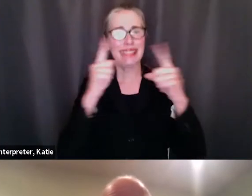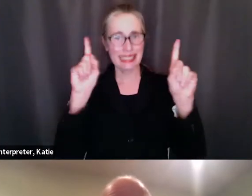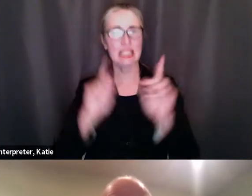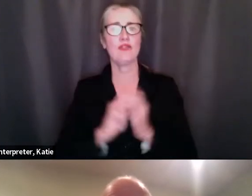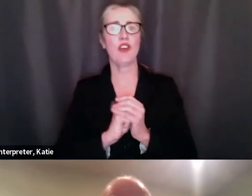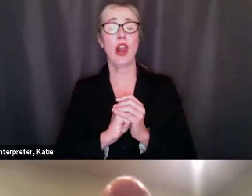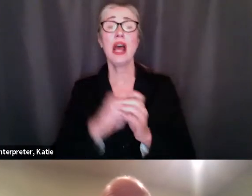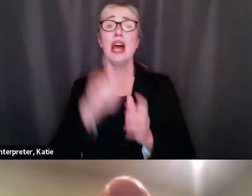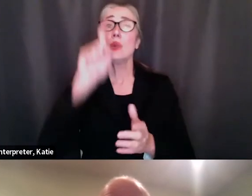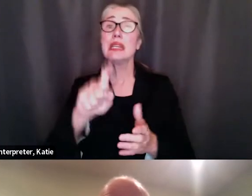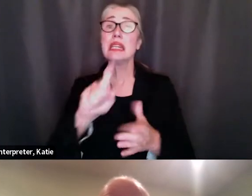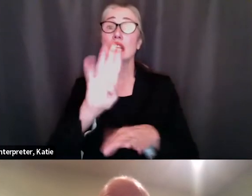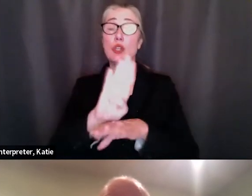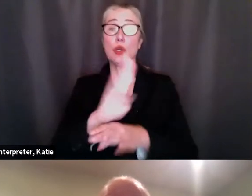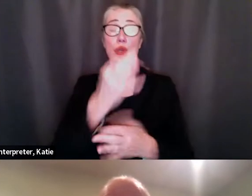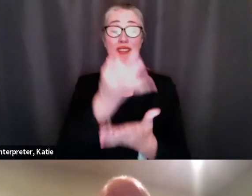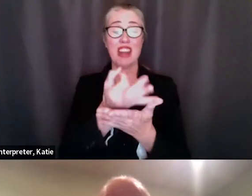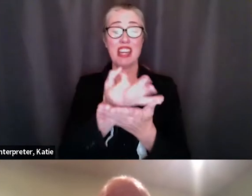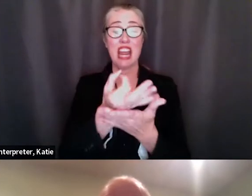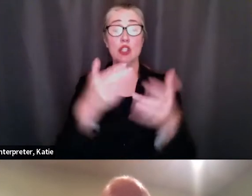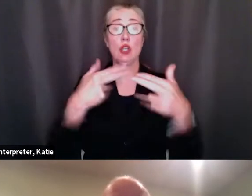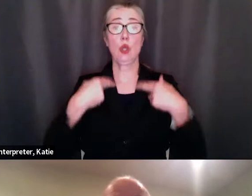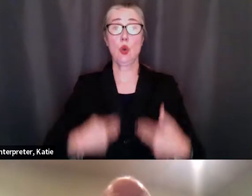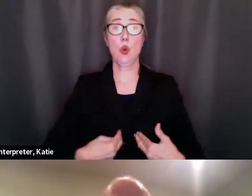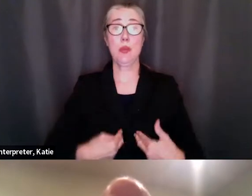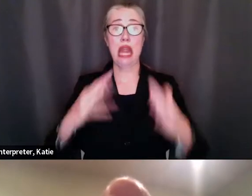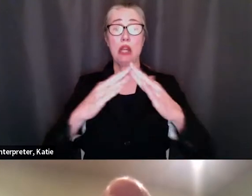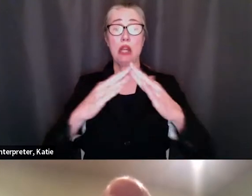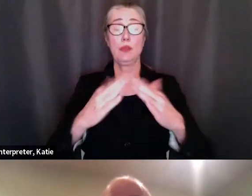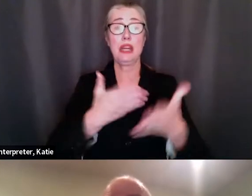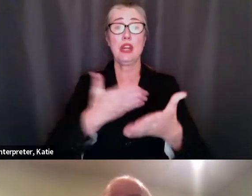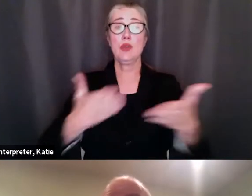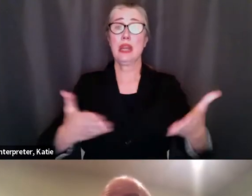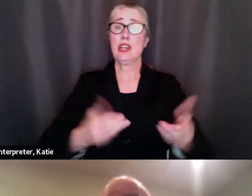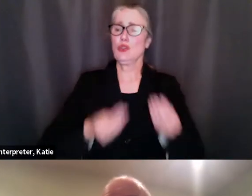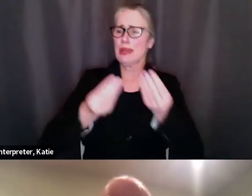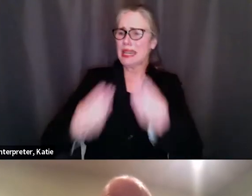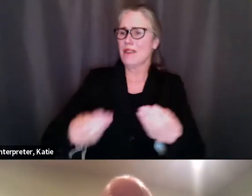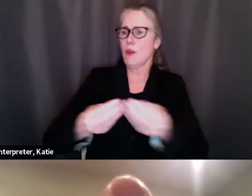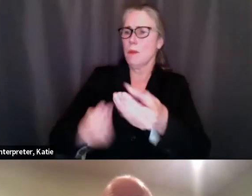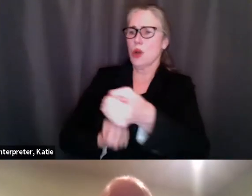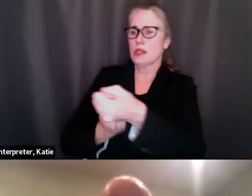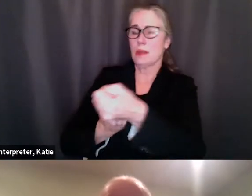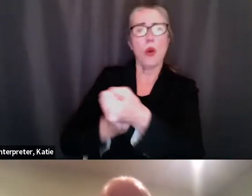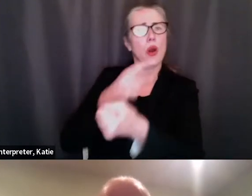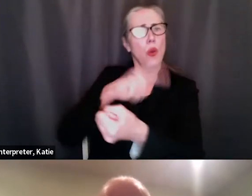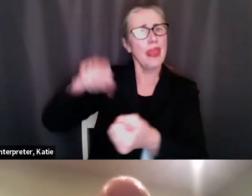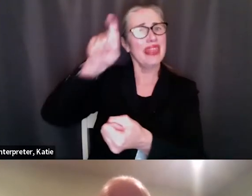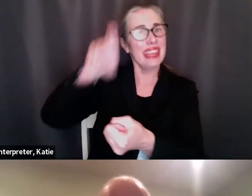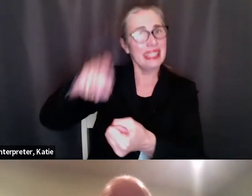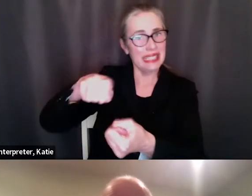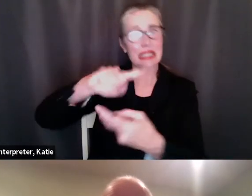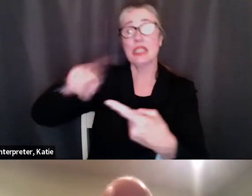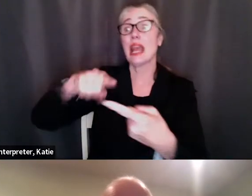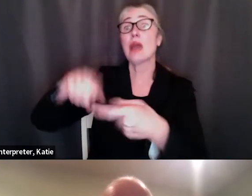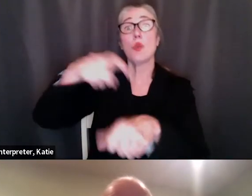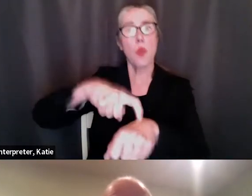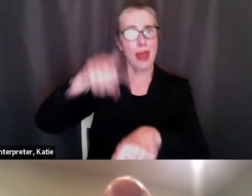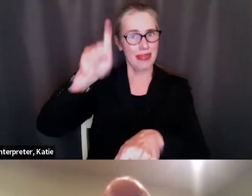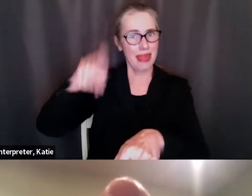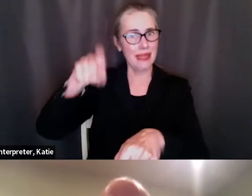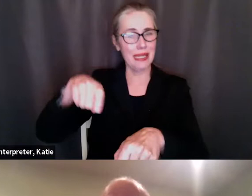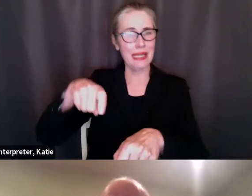our financial human and community resources effectively to provide support to those who need it when they need it in a